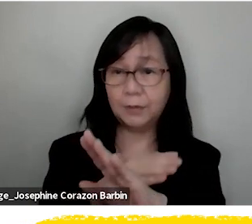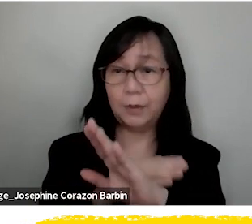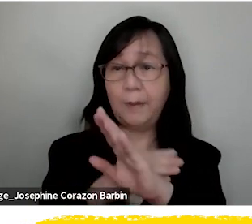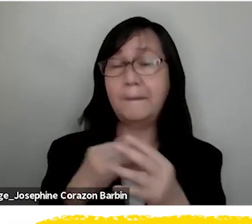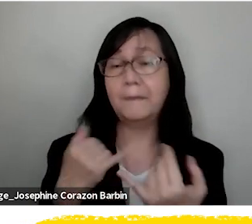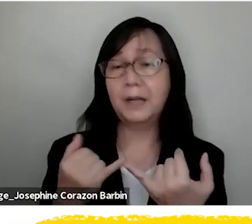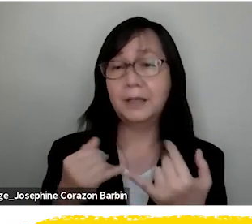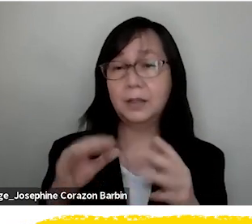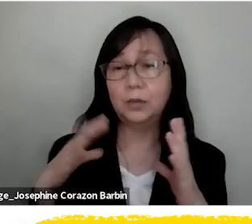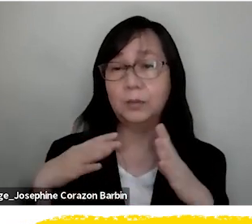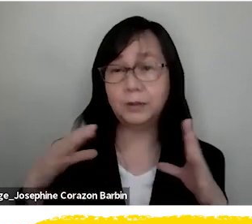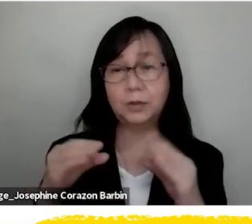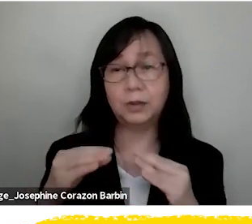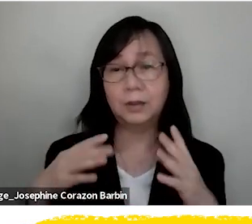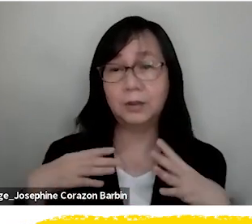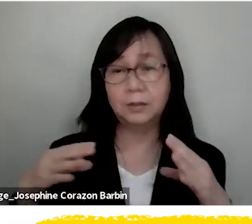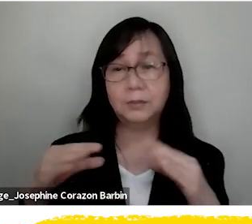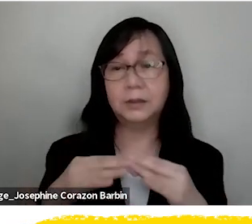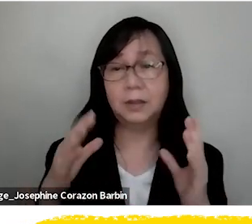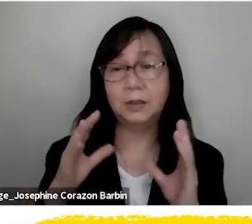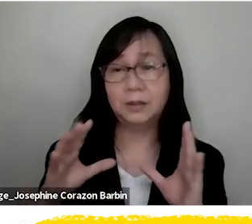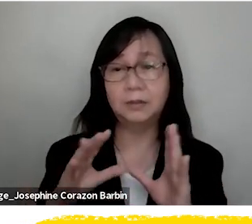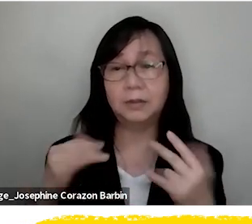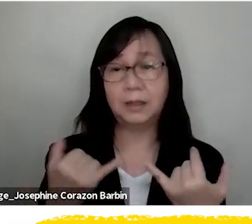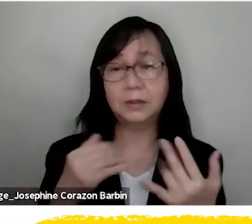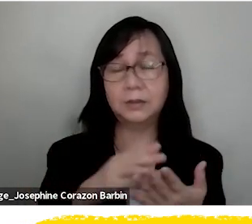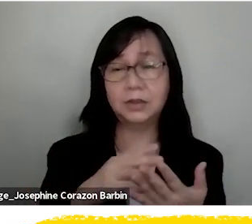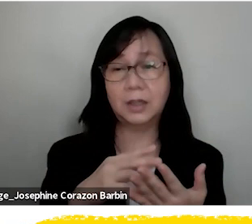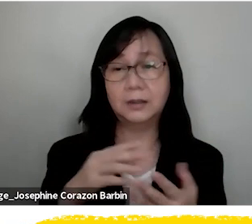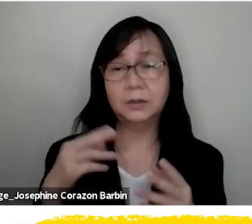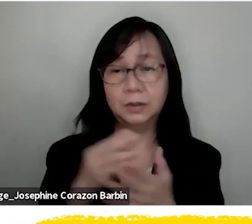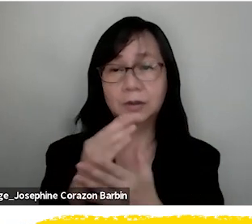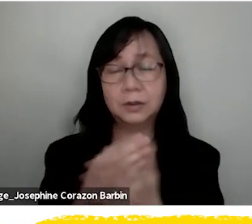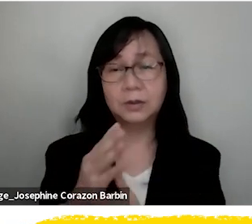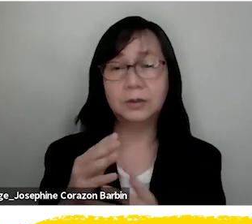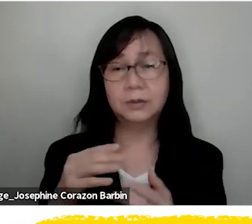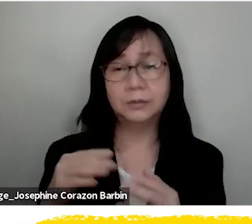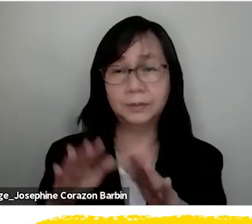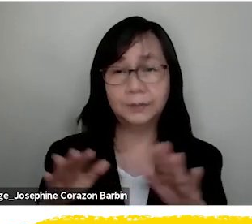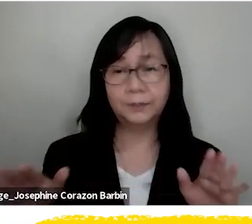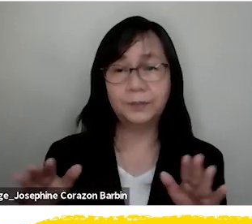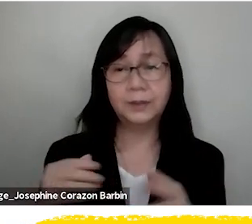on the Rights of the Child in its jurisprudence, but it's